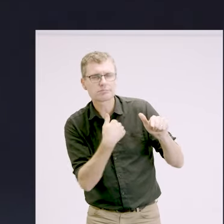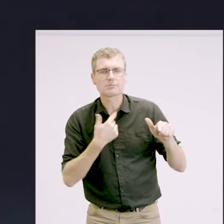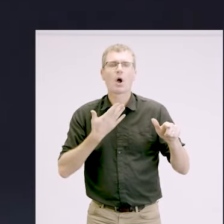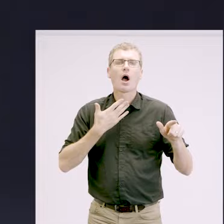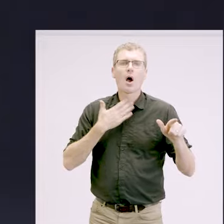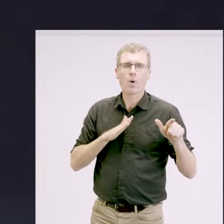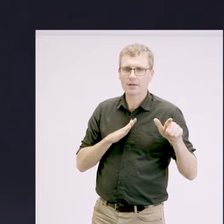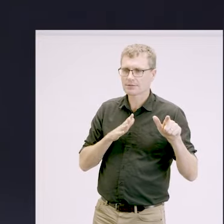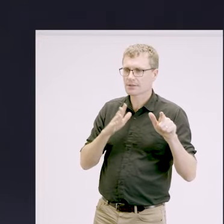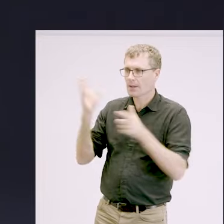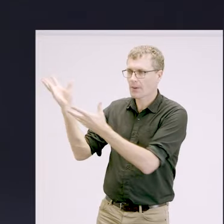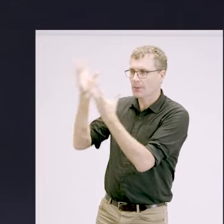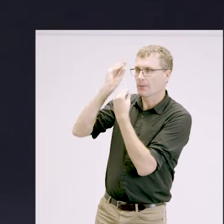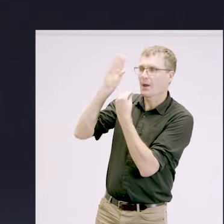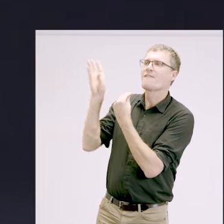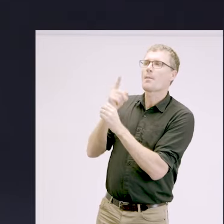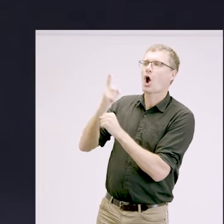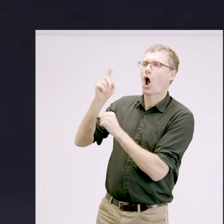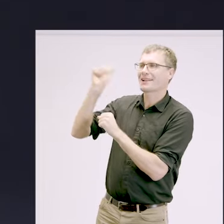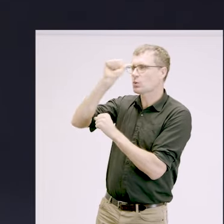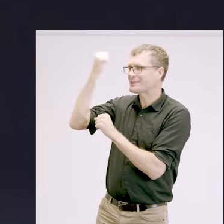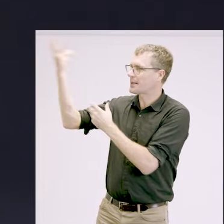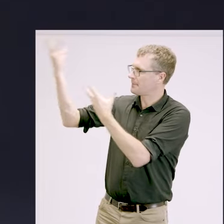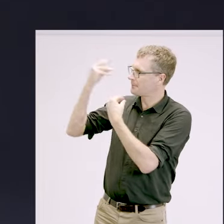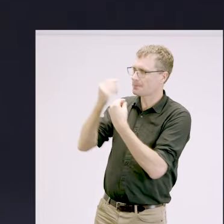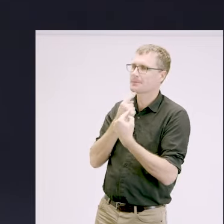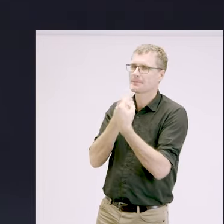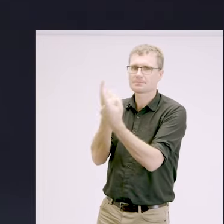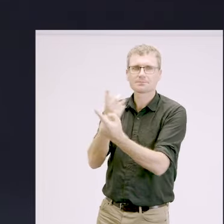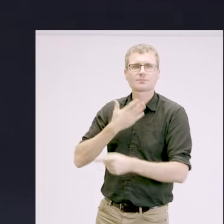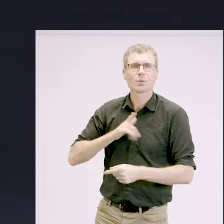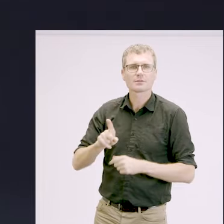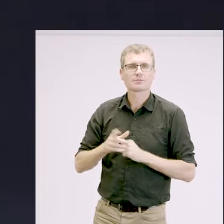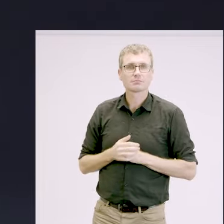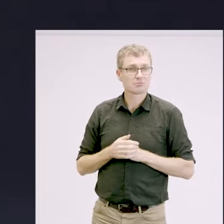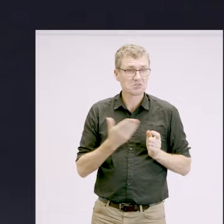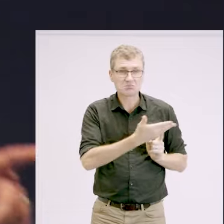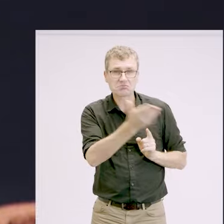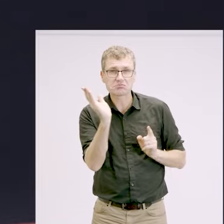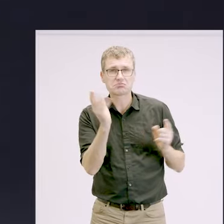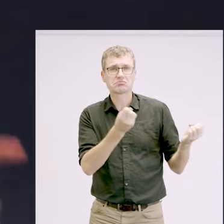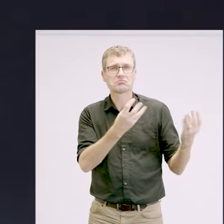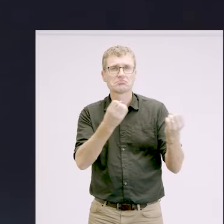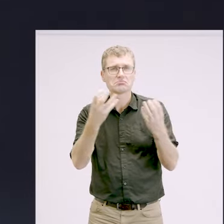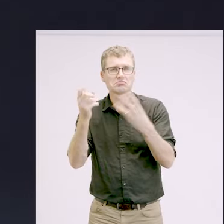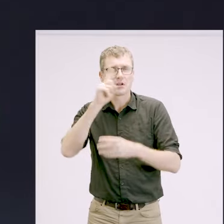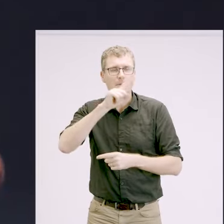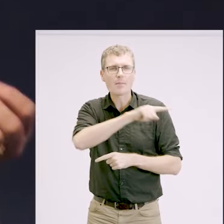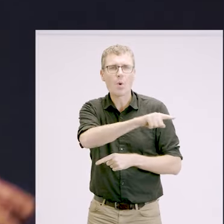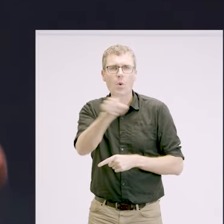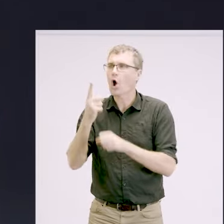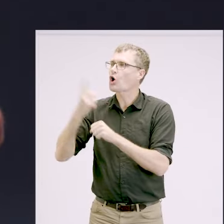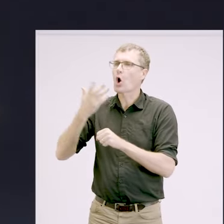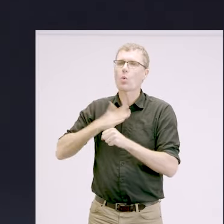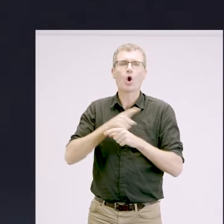wisdom. You want to be able to draw on the wisdom of God in that moment, right? This room is filled with people who God